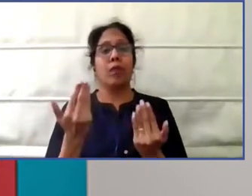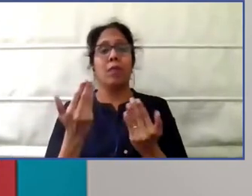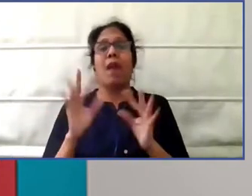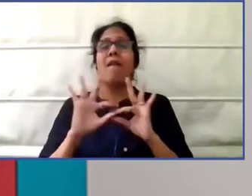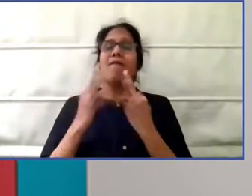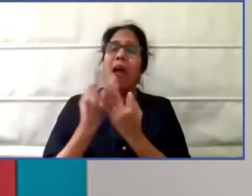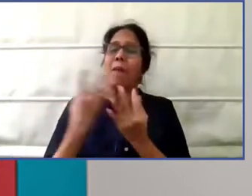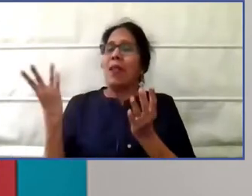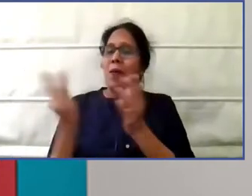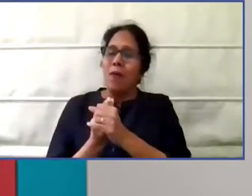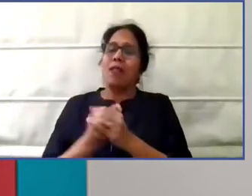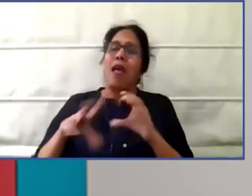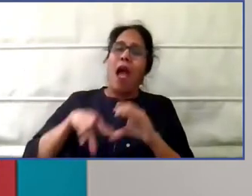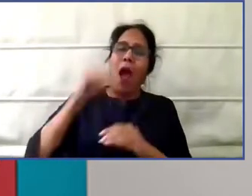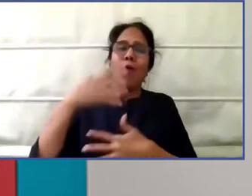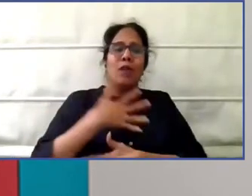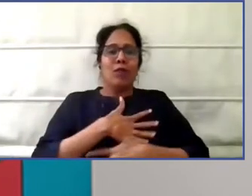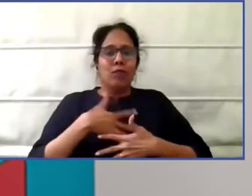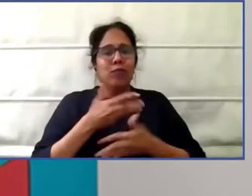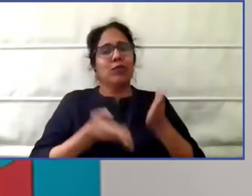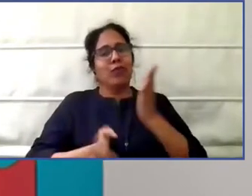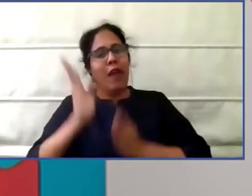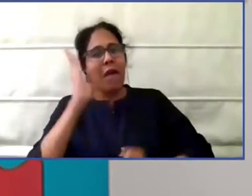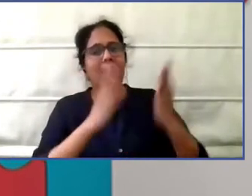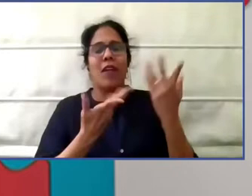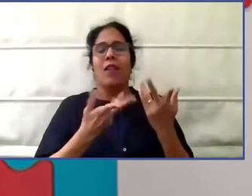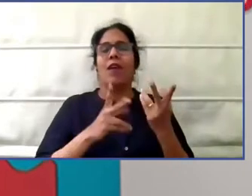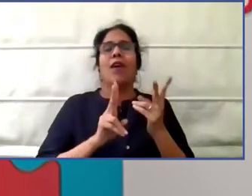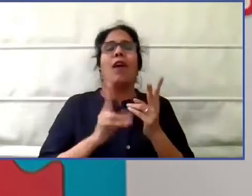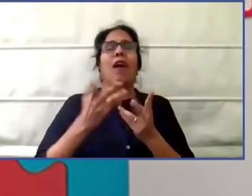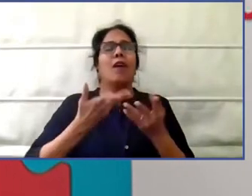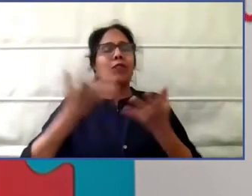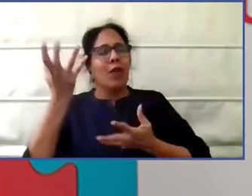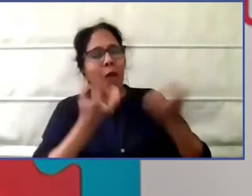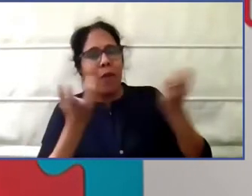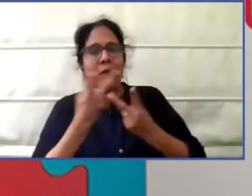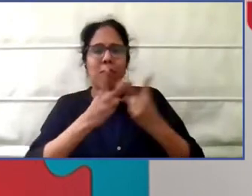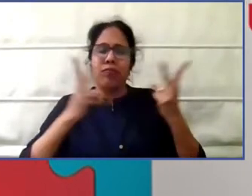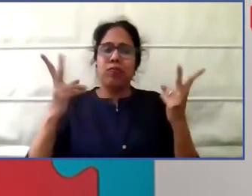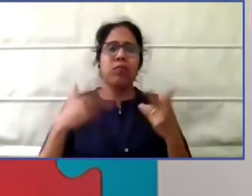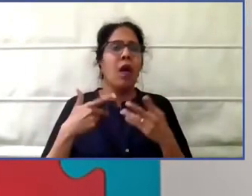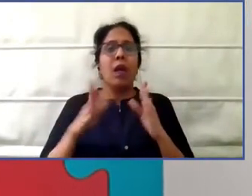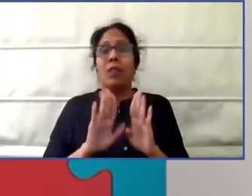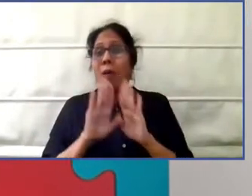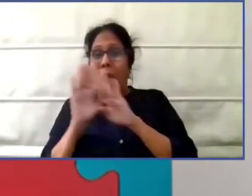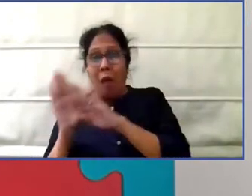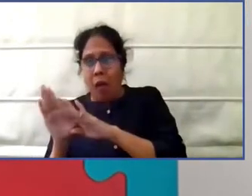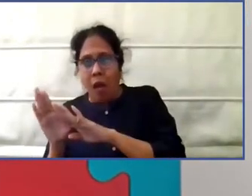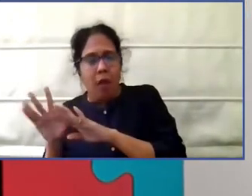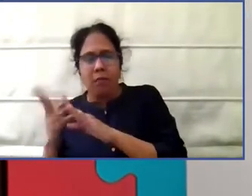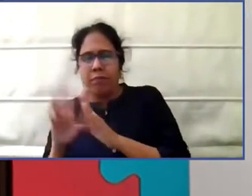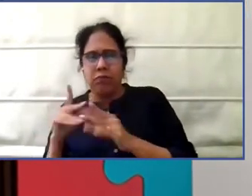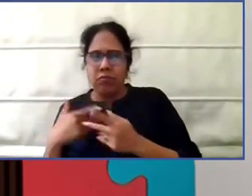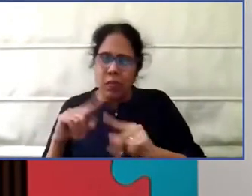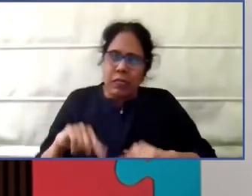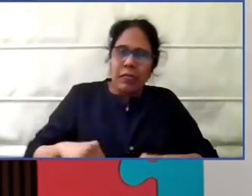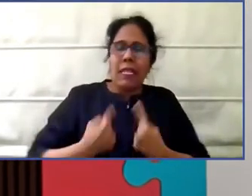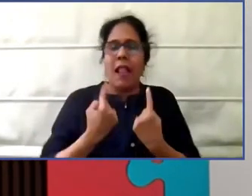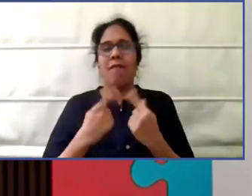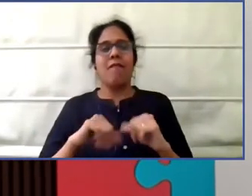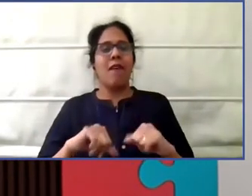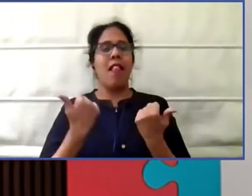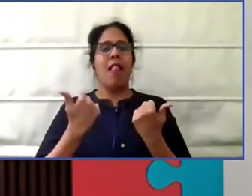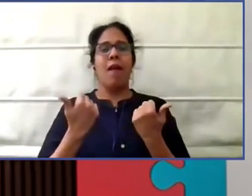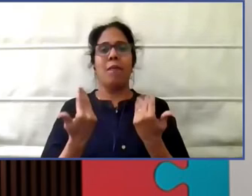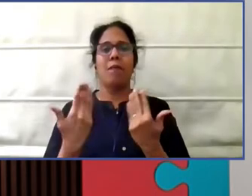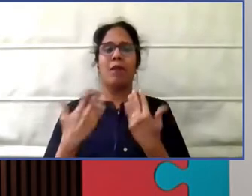shopping, outings, vacations, and from being completely dependent, we became interdependent. For me, it